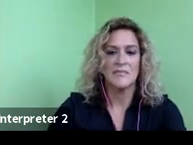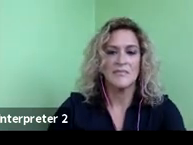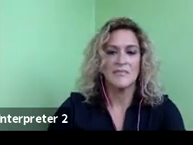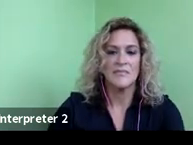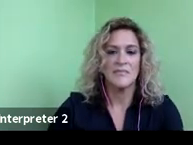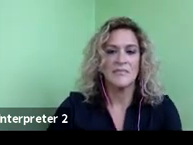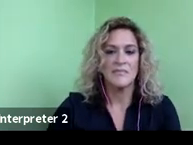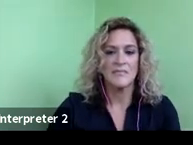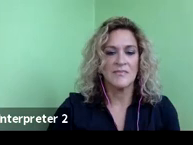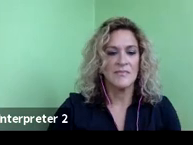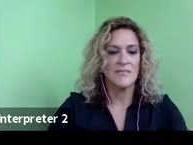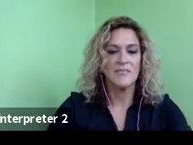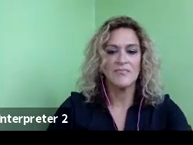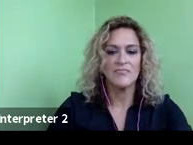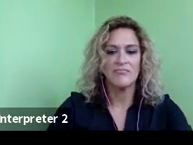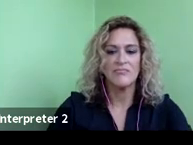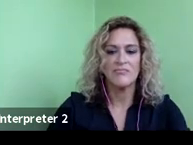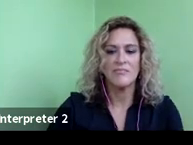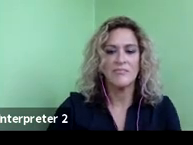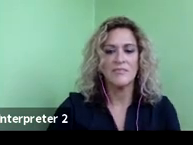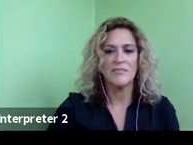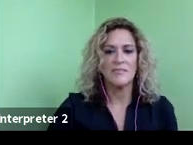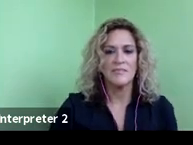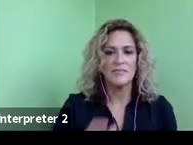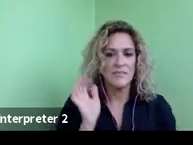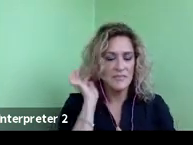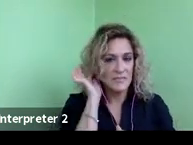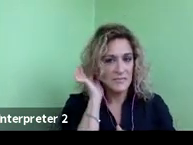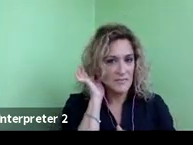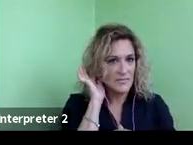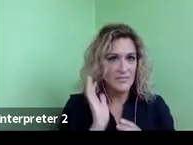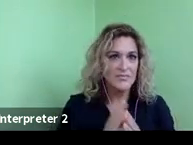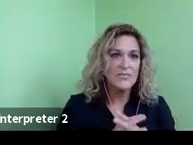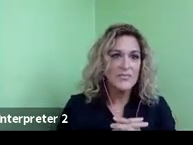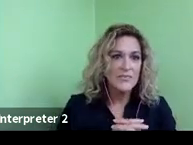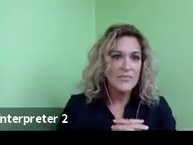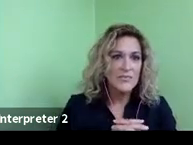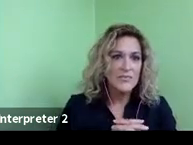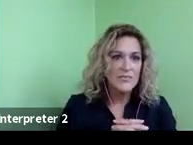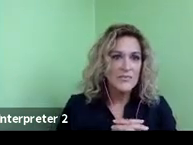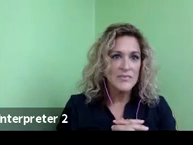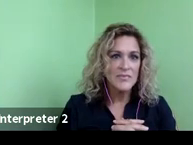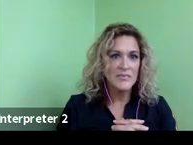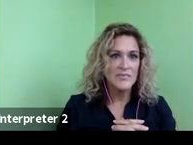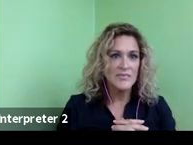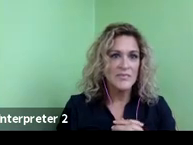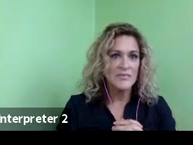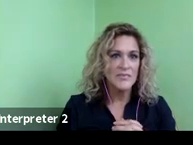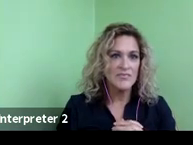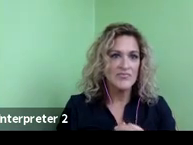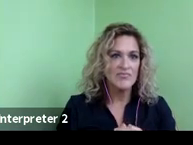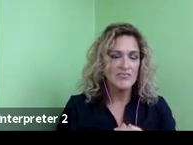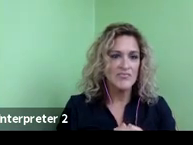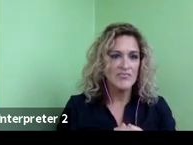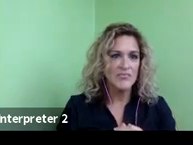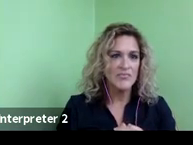attorney-client privilege, doctor-patient privilege, religious leaders and those that they guide, married partners.